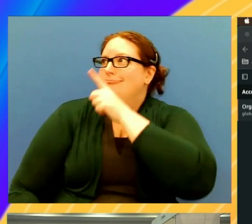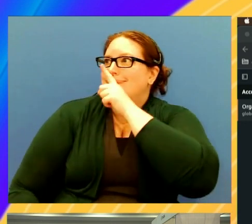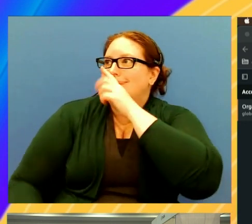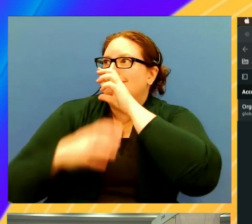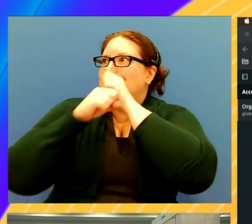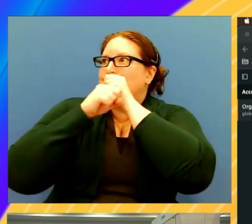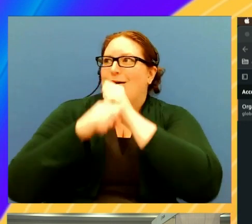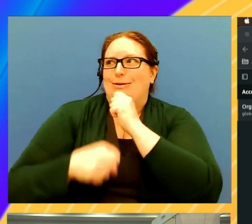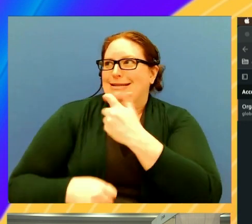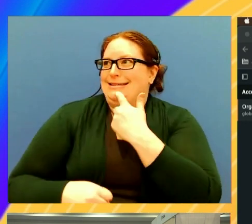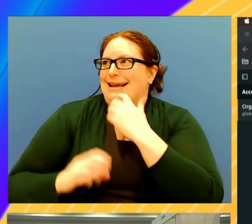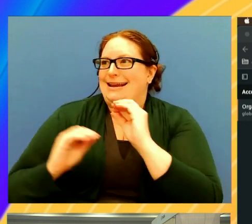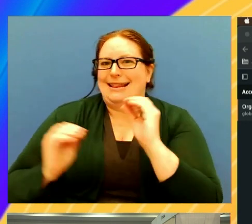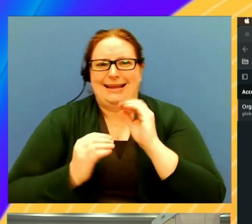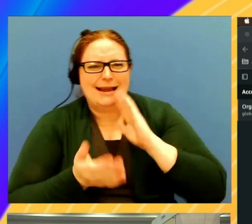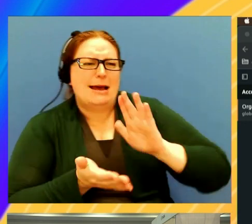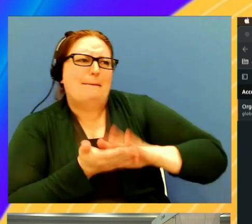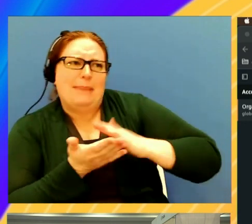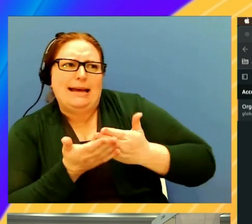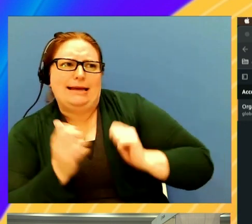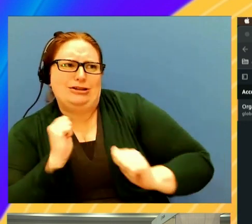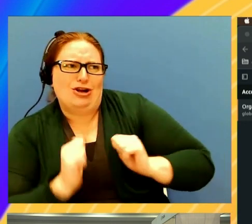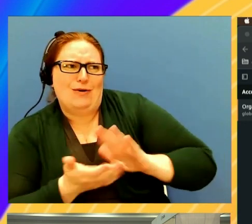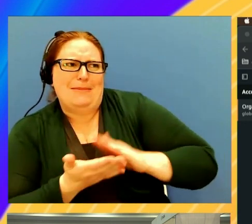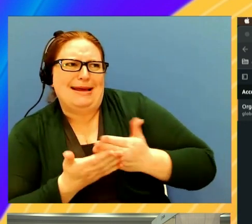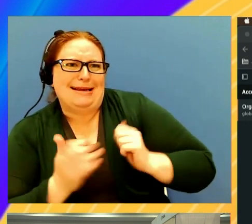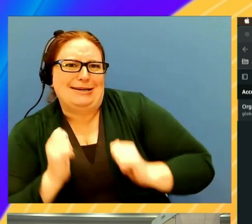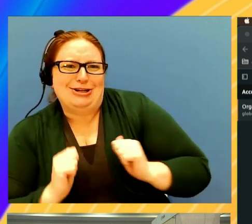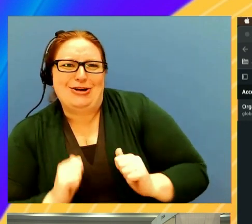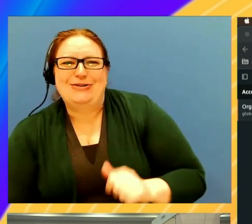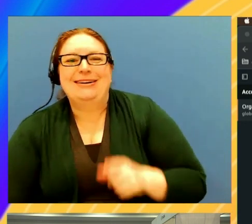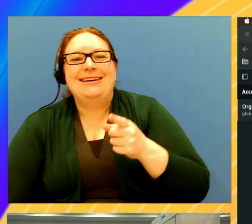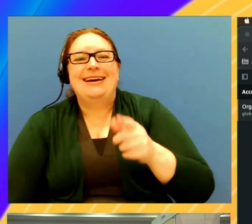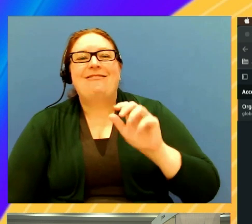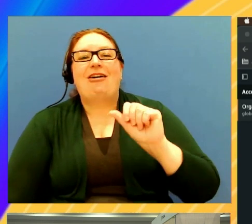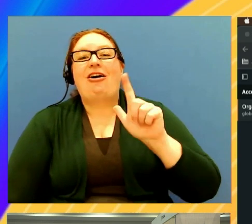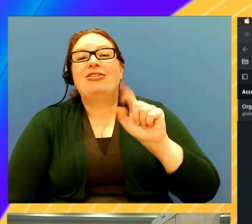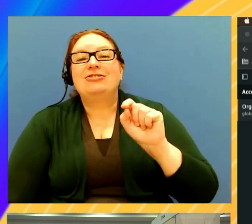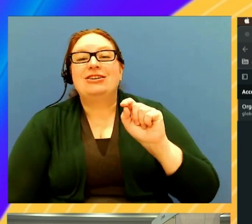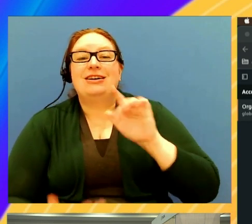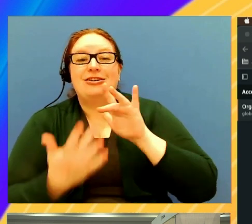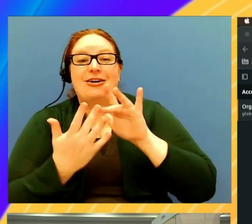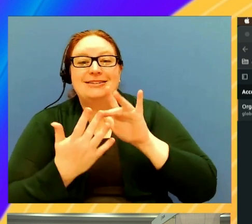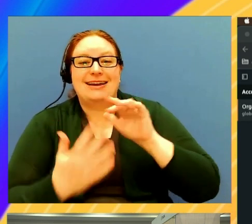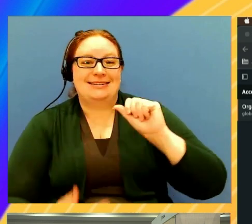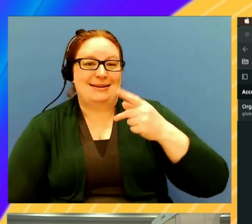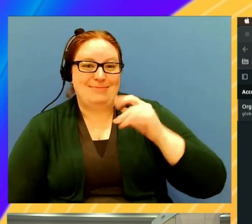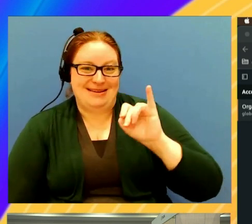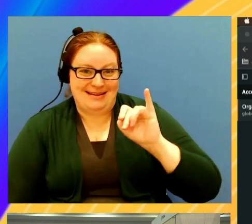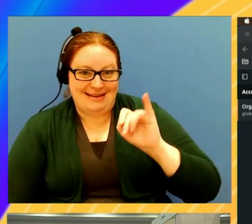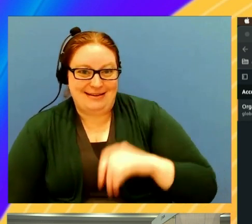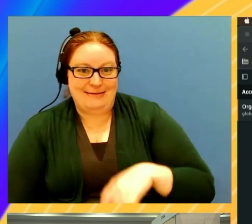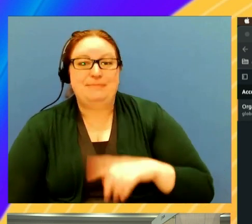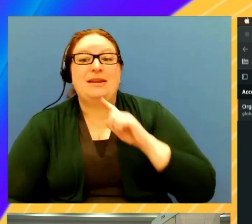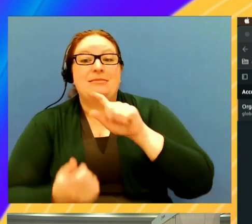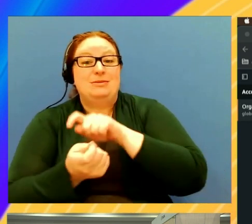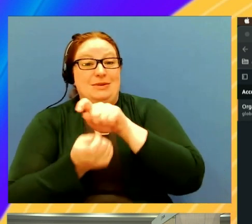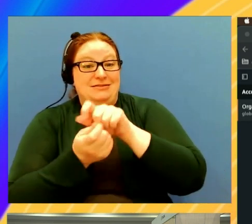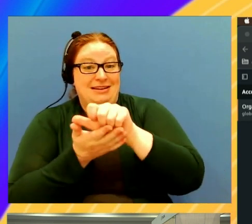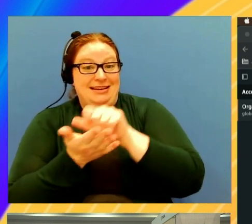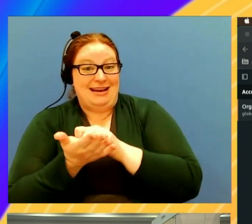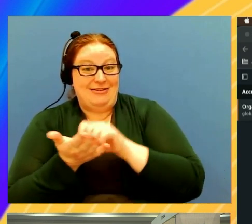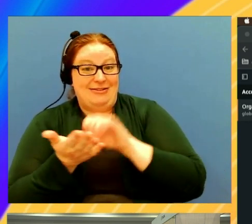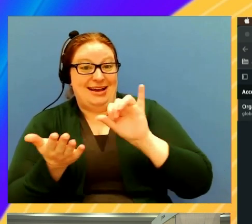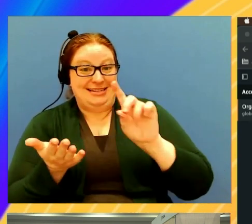Yeah, exactly. So what you see here is the put alternate contact API. So I'm specifying the account ID, which is the